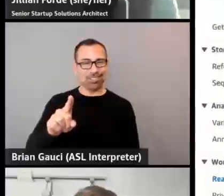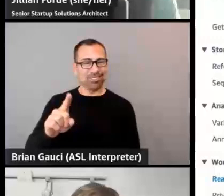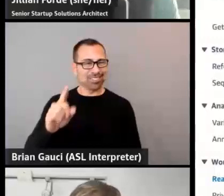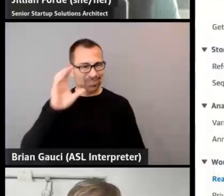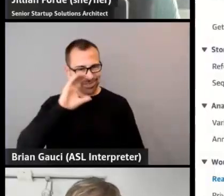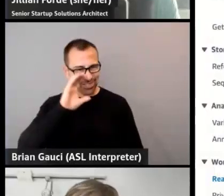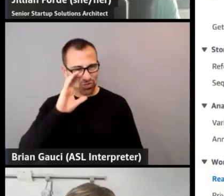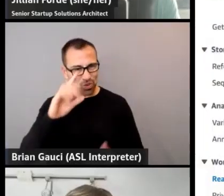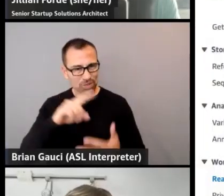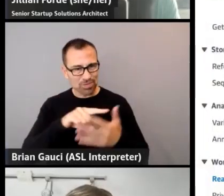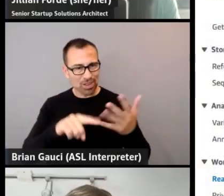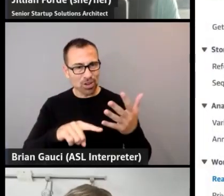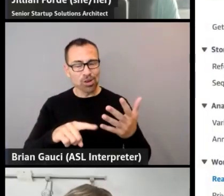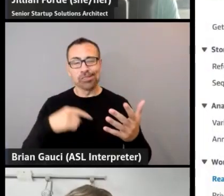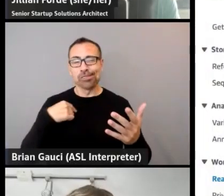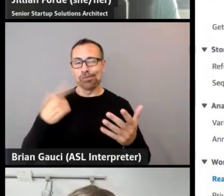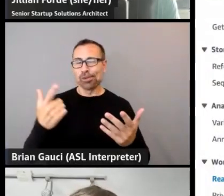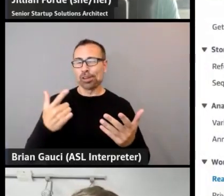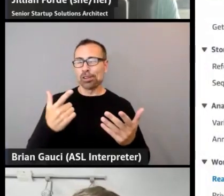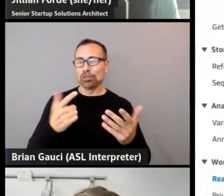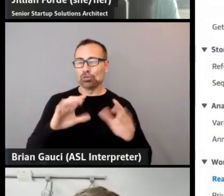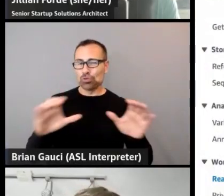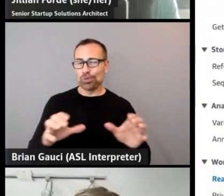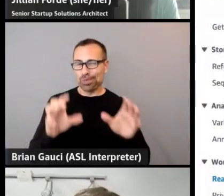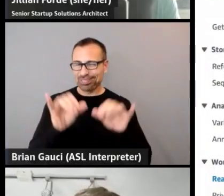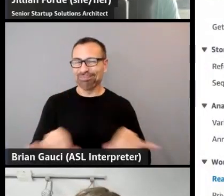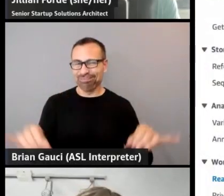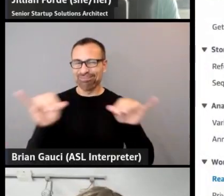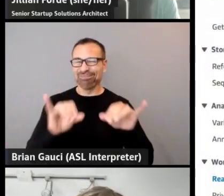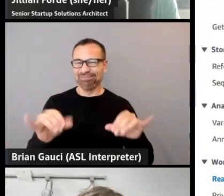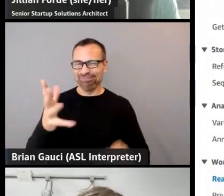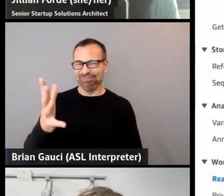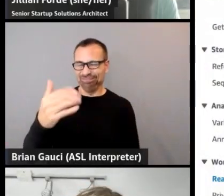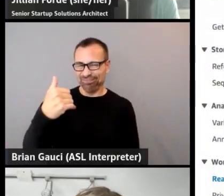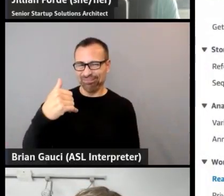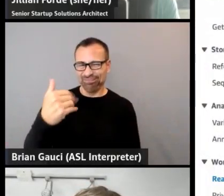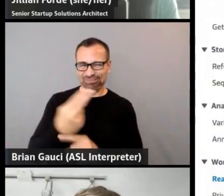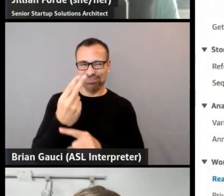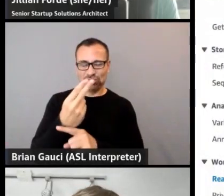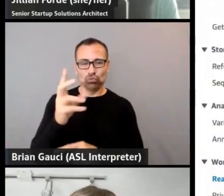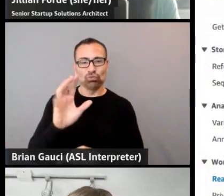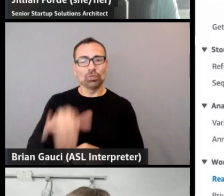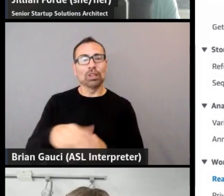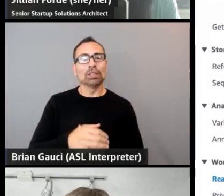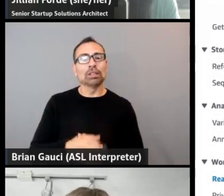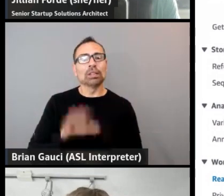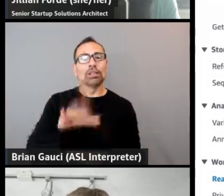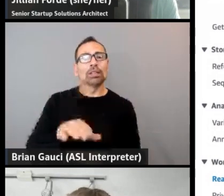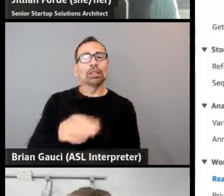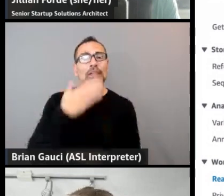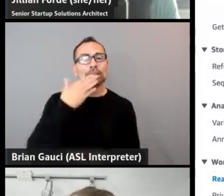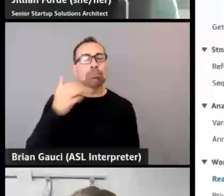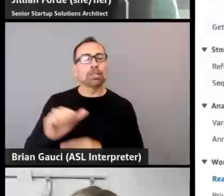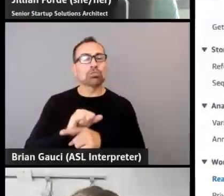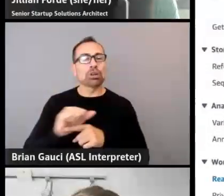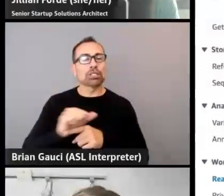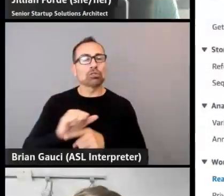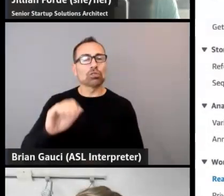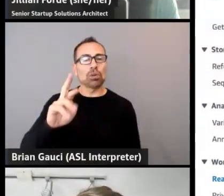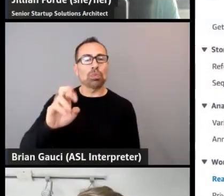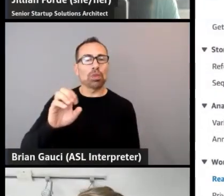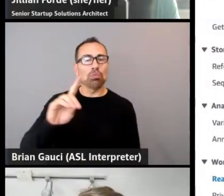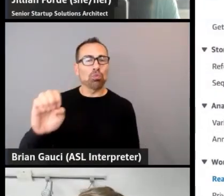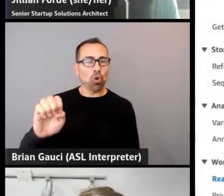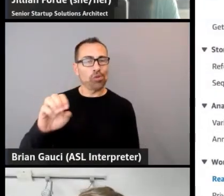go ahead and do a very, very common workflow here. It's our GATK best practice from the Broad Institute for